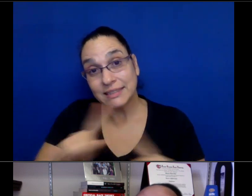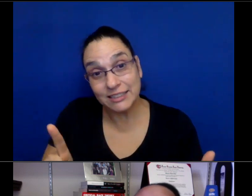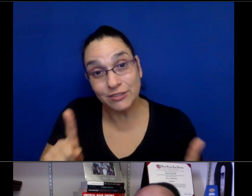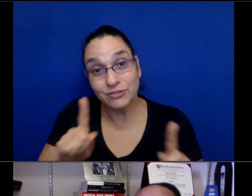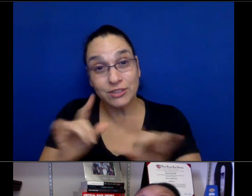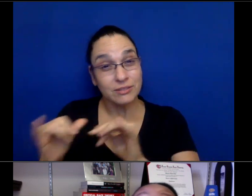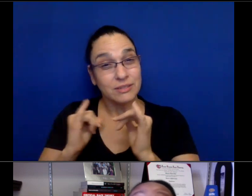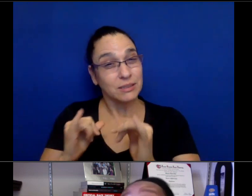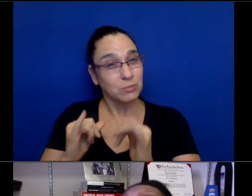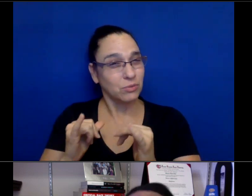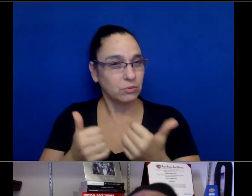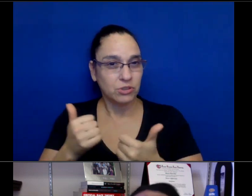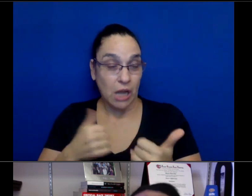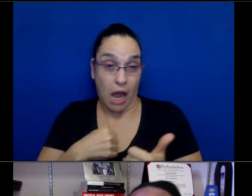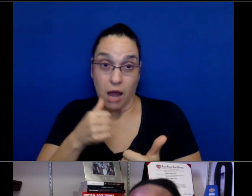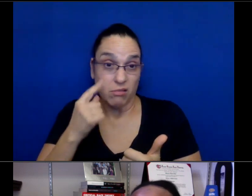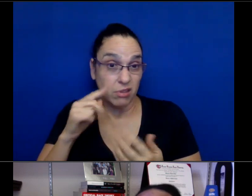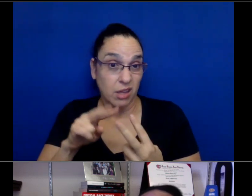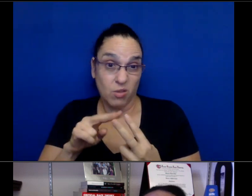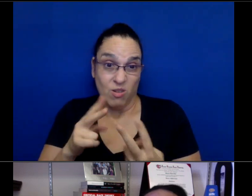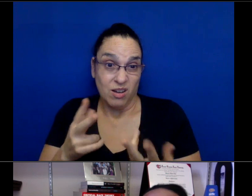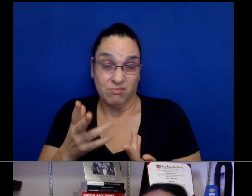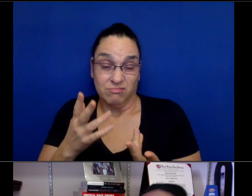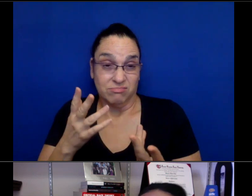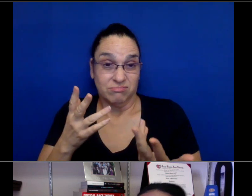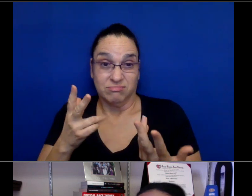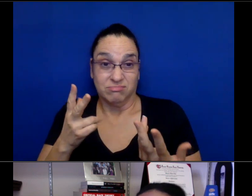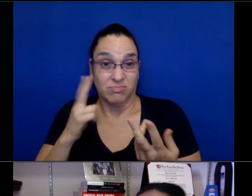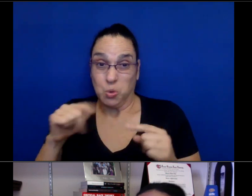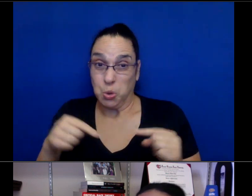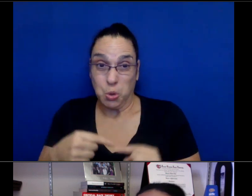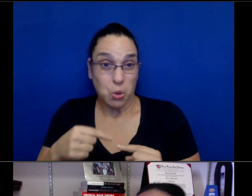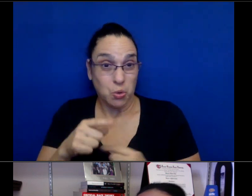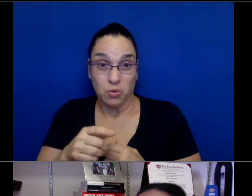mean, I don't think either is a deal breaker, right? I think sometimes